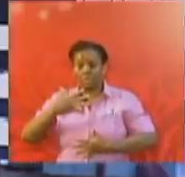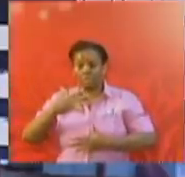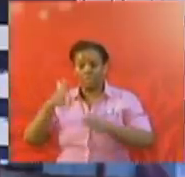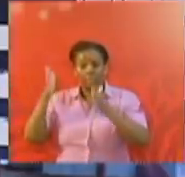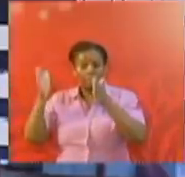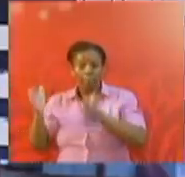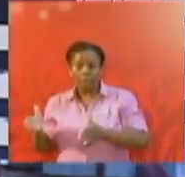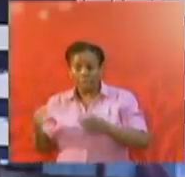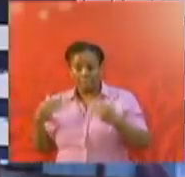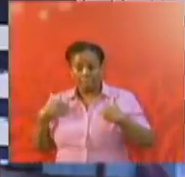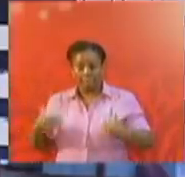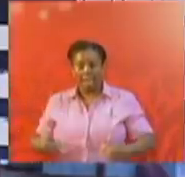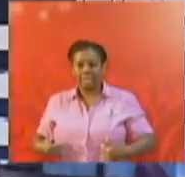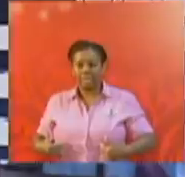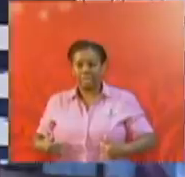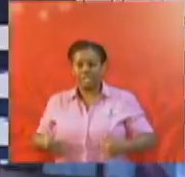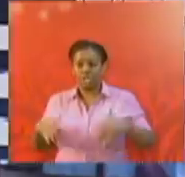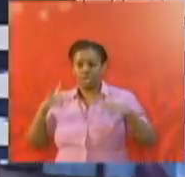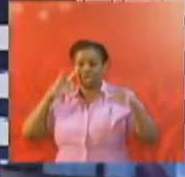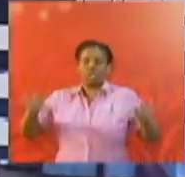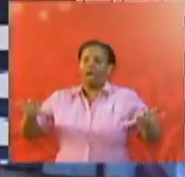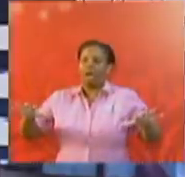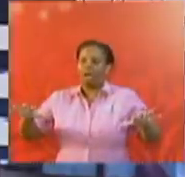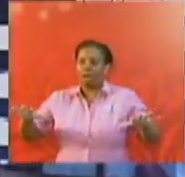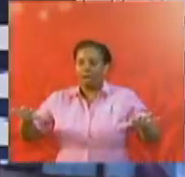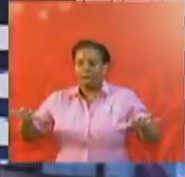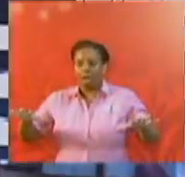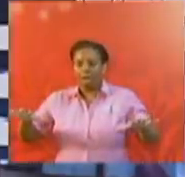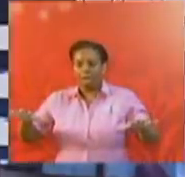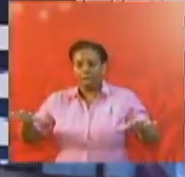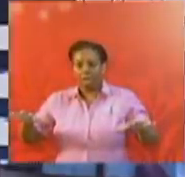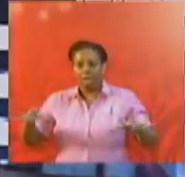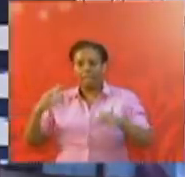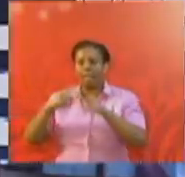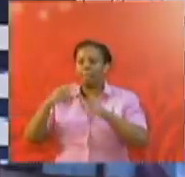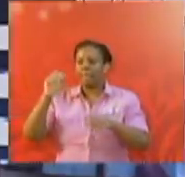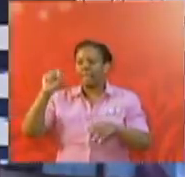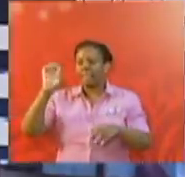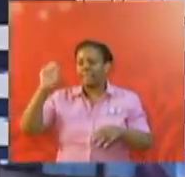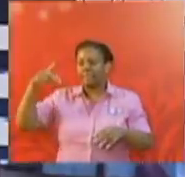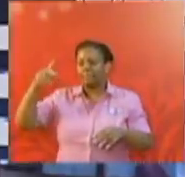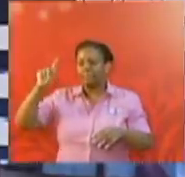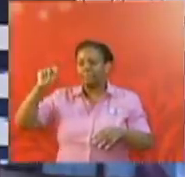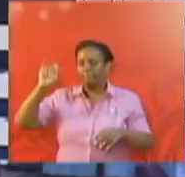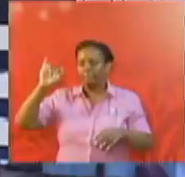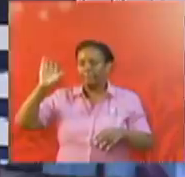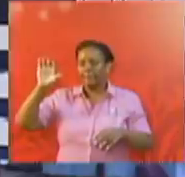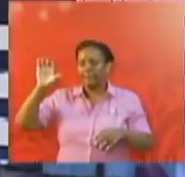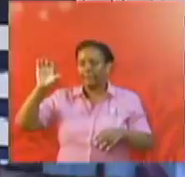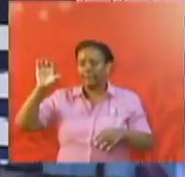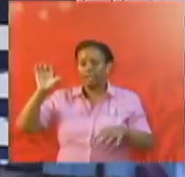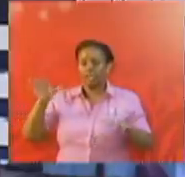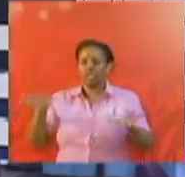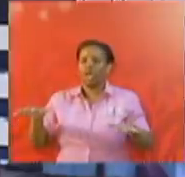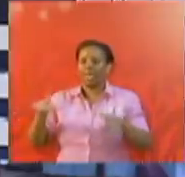of the infection in the lung. It causes the patient to go into what they call septic shock, and the blood pressure drops